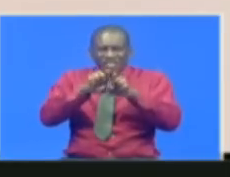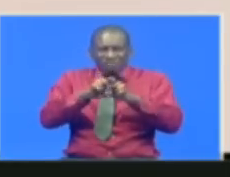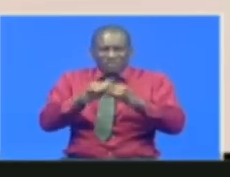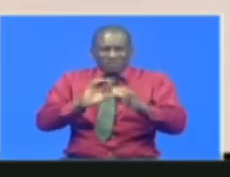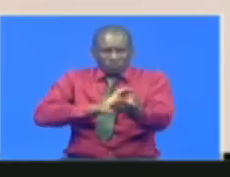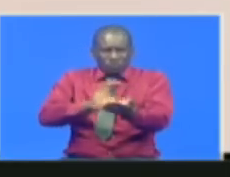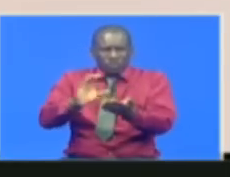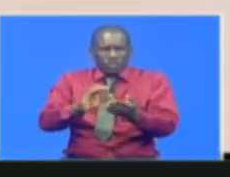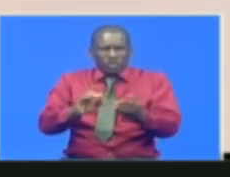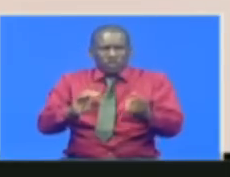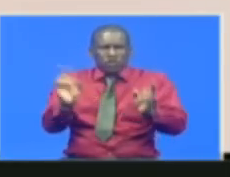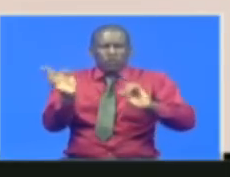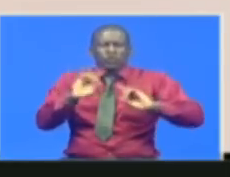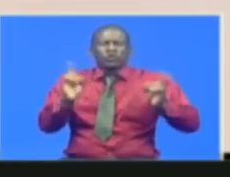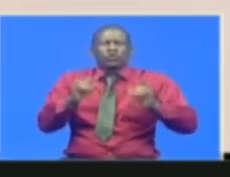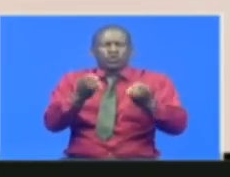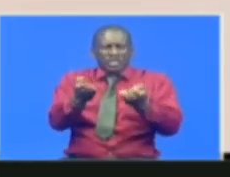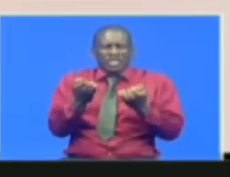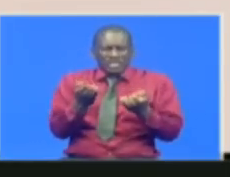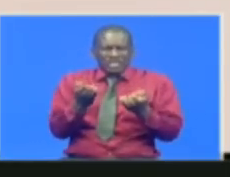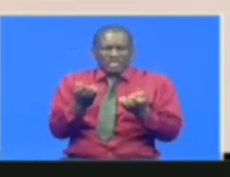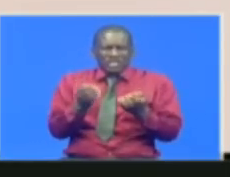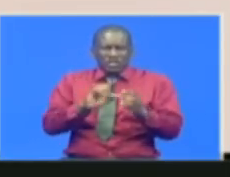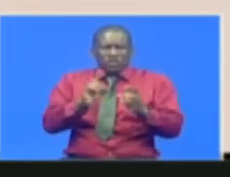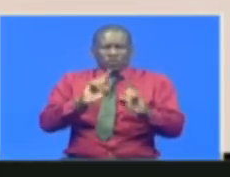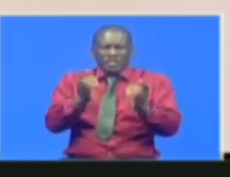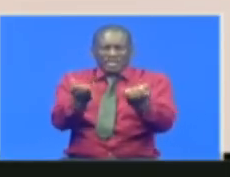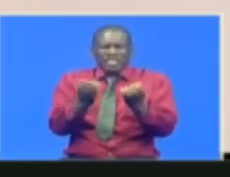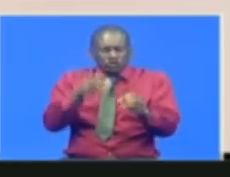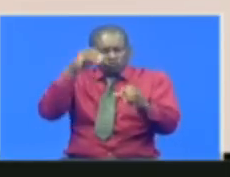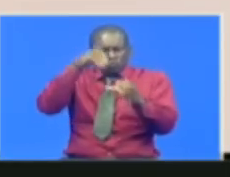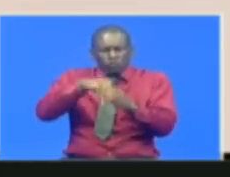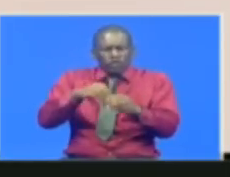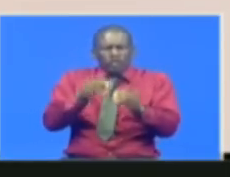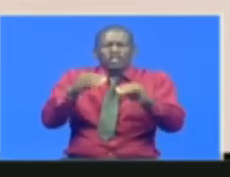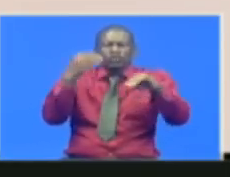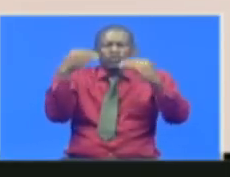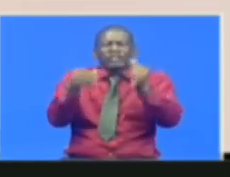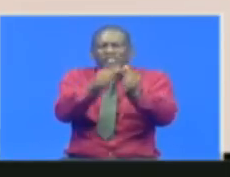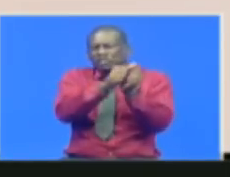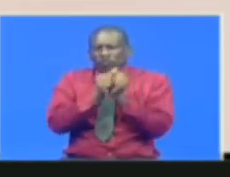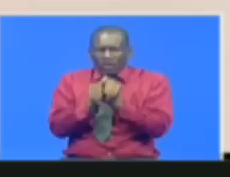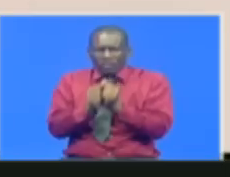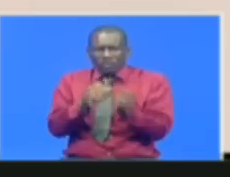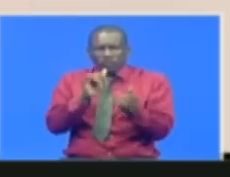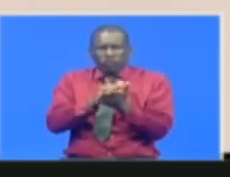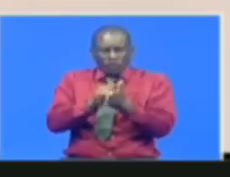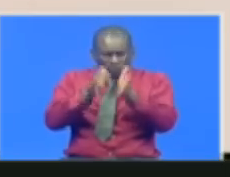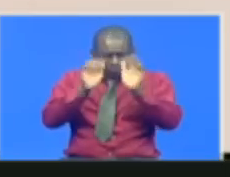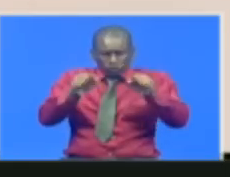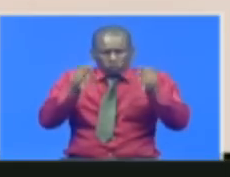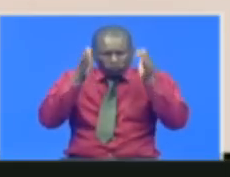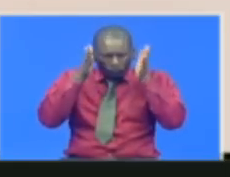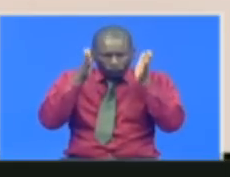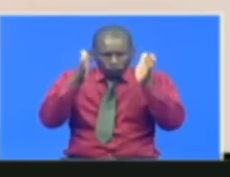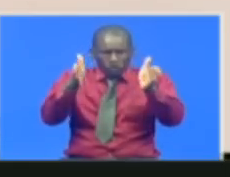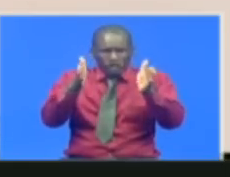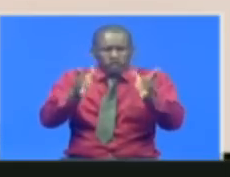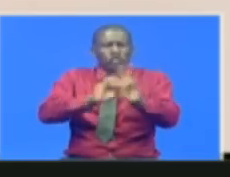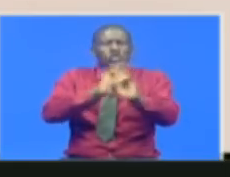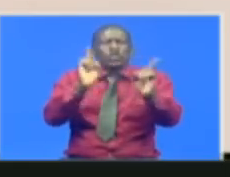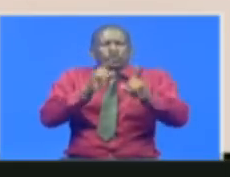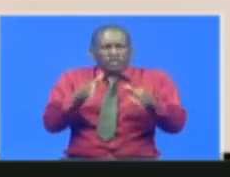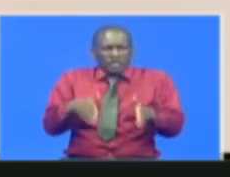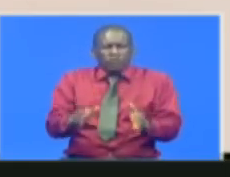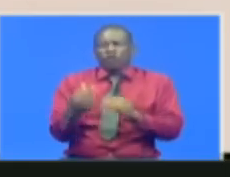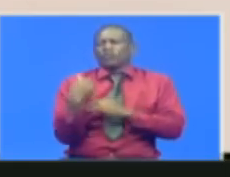to proliferate. We need to consolidate so that we focus not in terms of